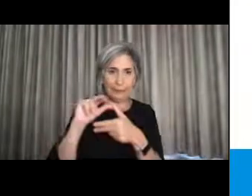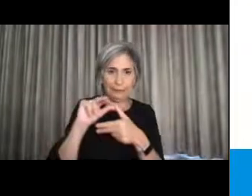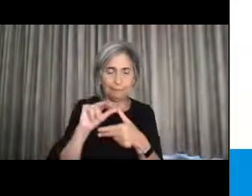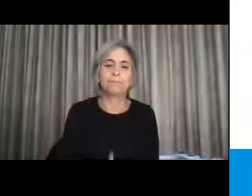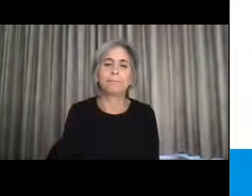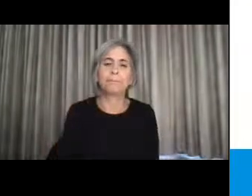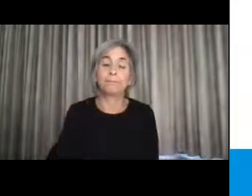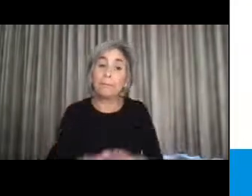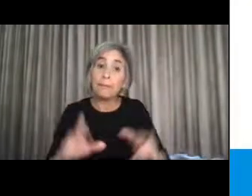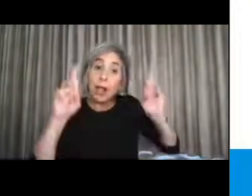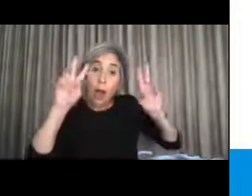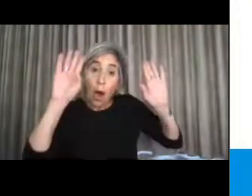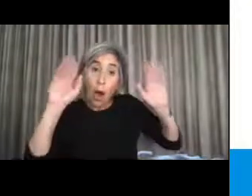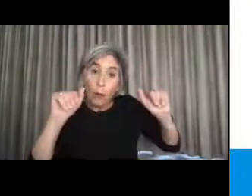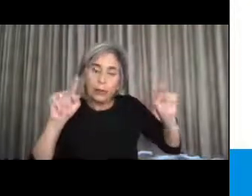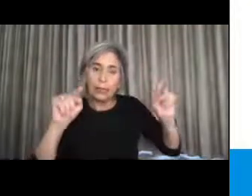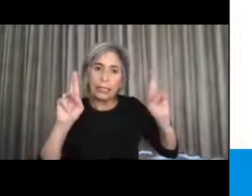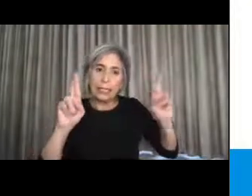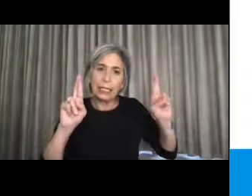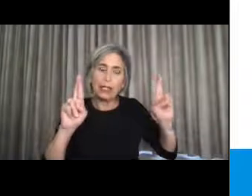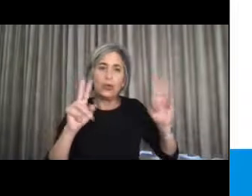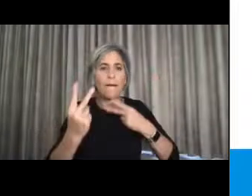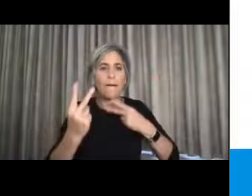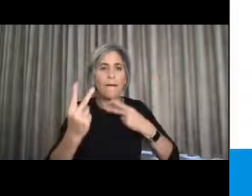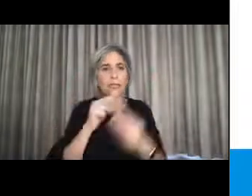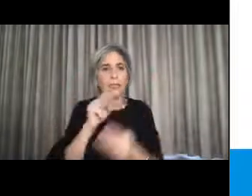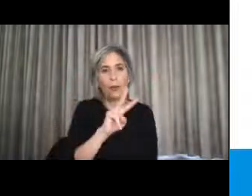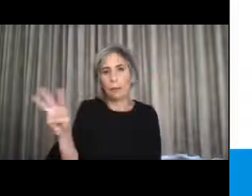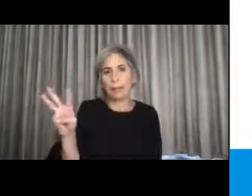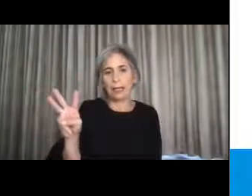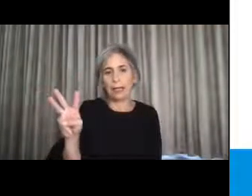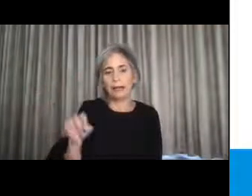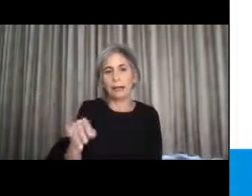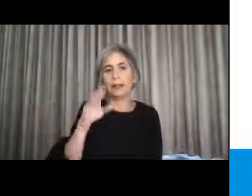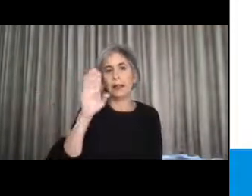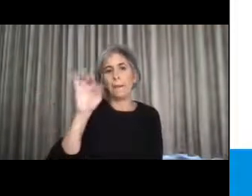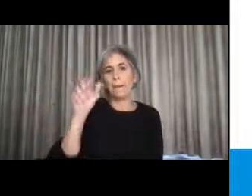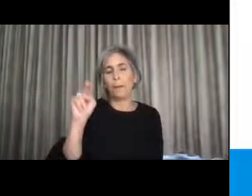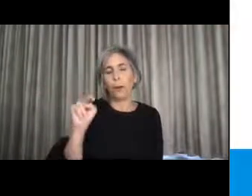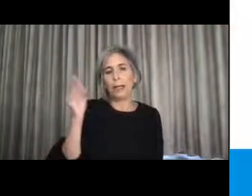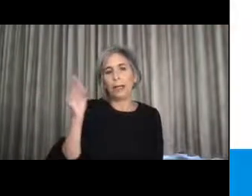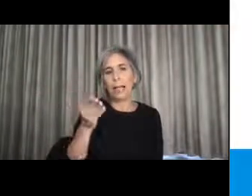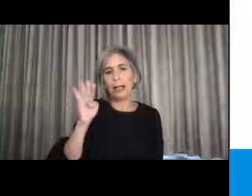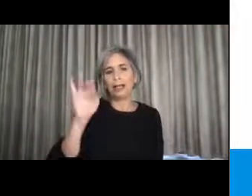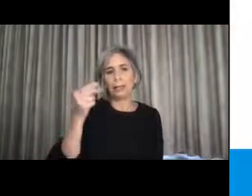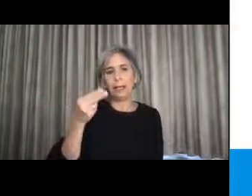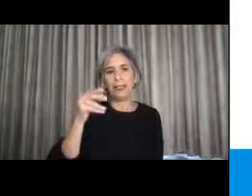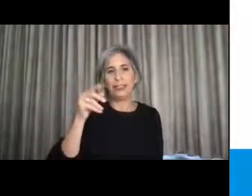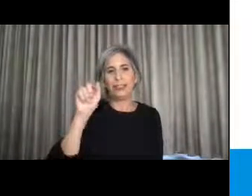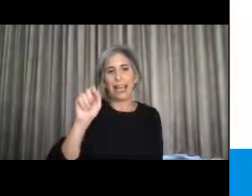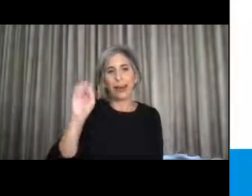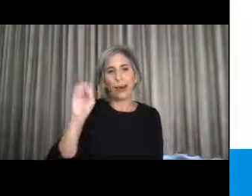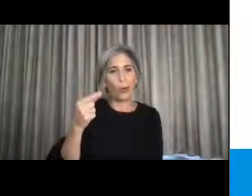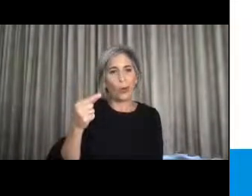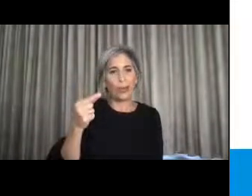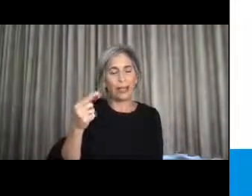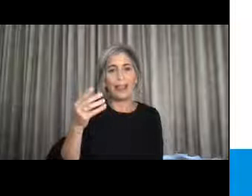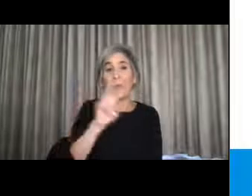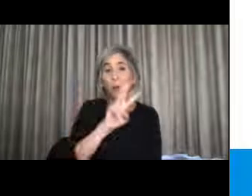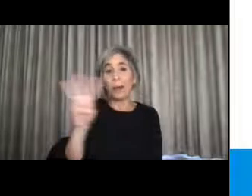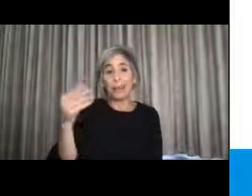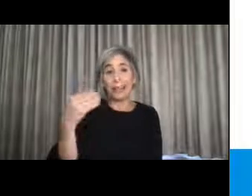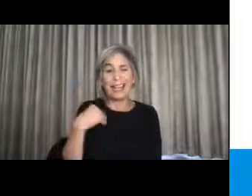Hopefully many of you have visited the city's website, which can be found at boynton-beach.org. The website has